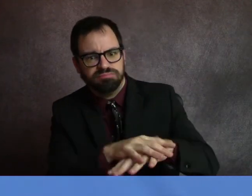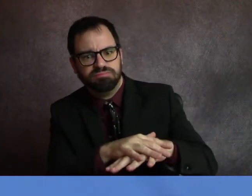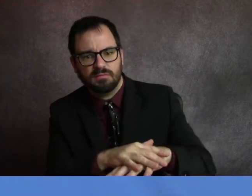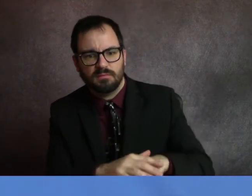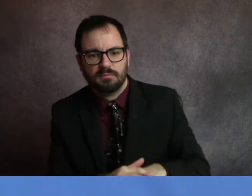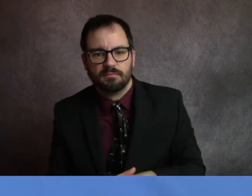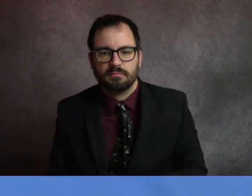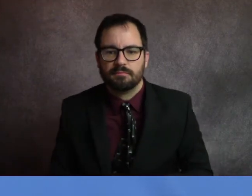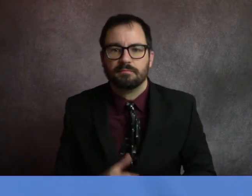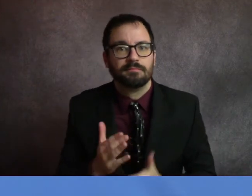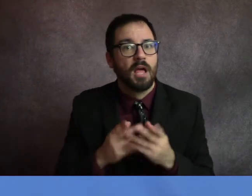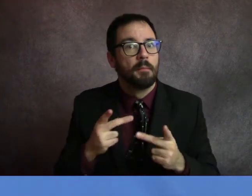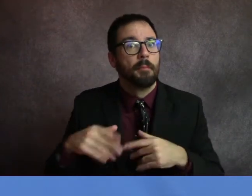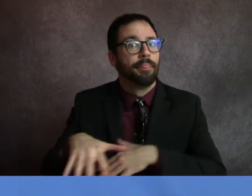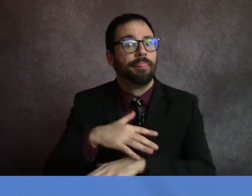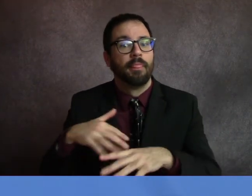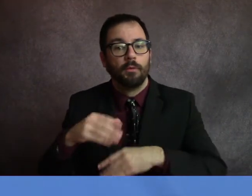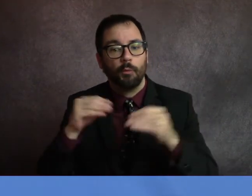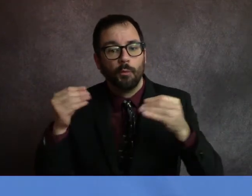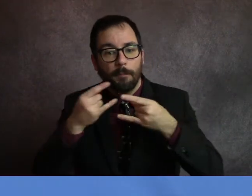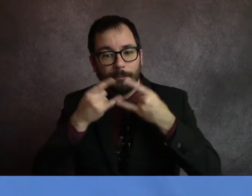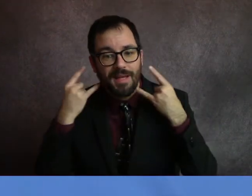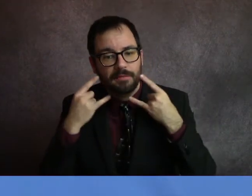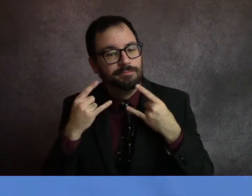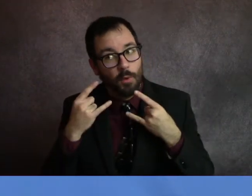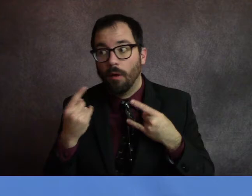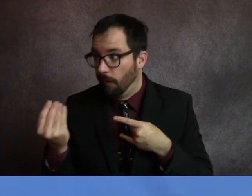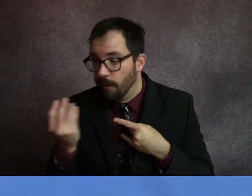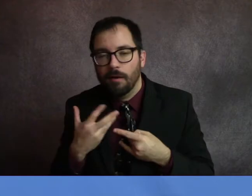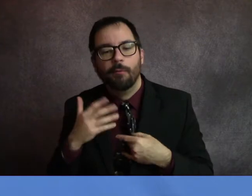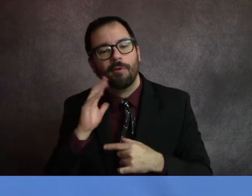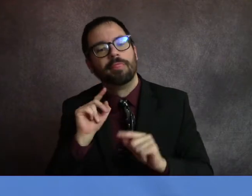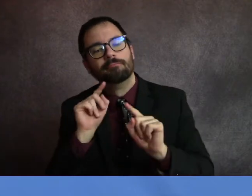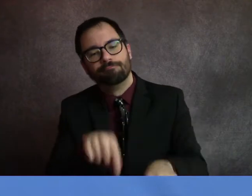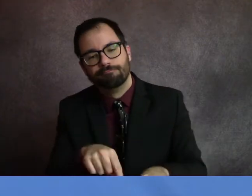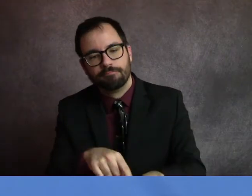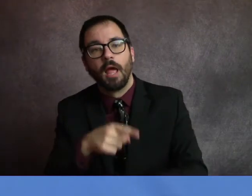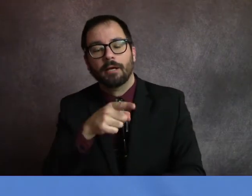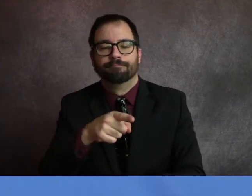overcrowded or people are walking in without masks. So we are going to be going out there writing up